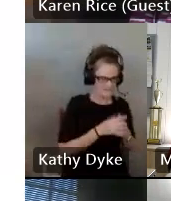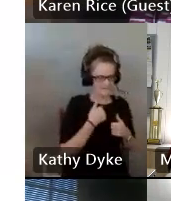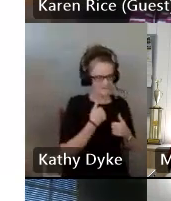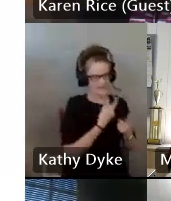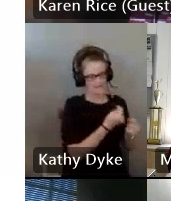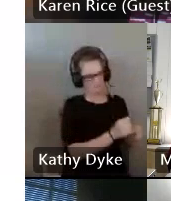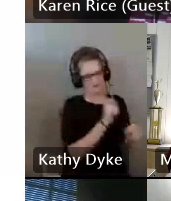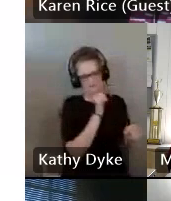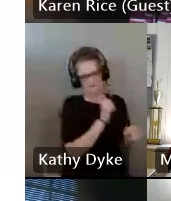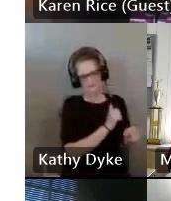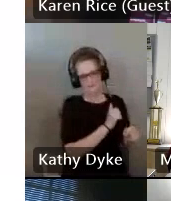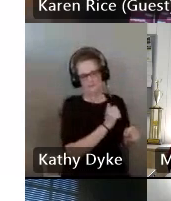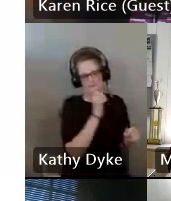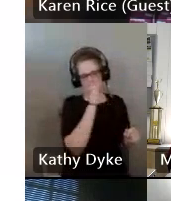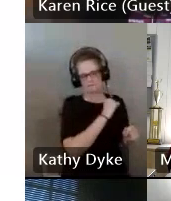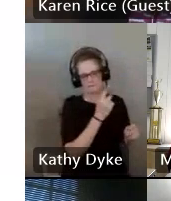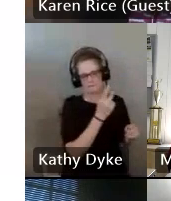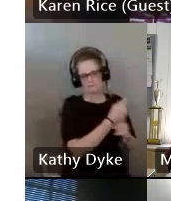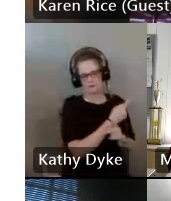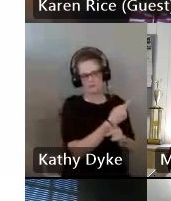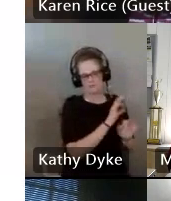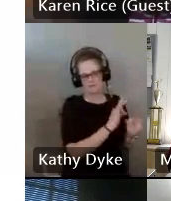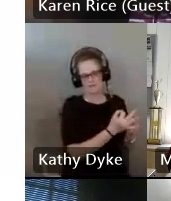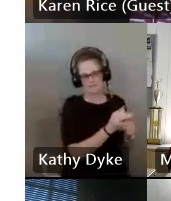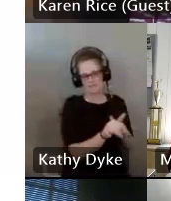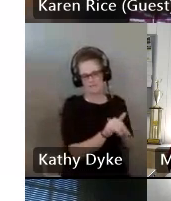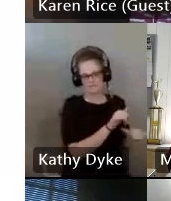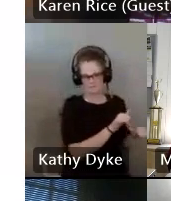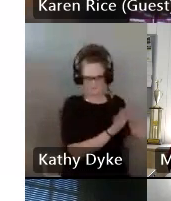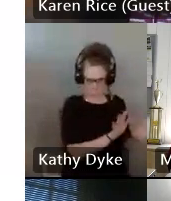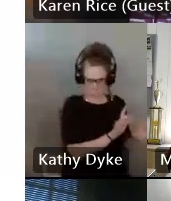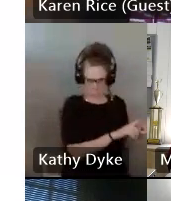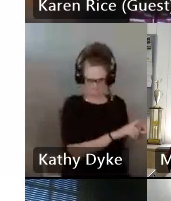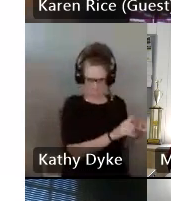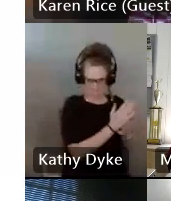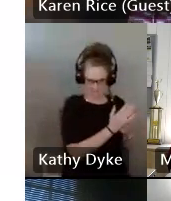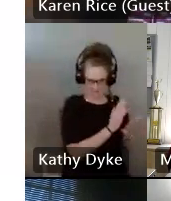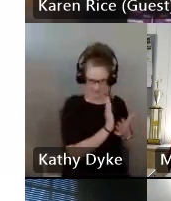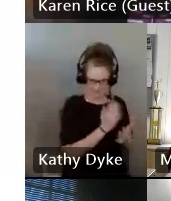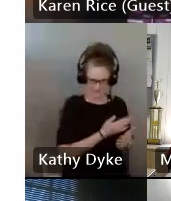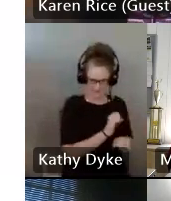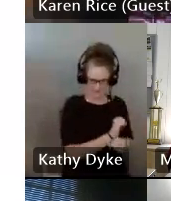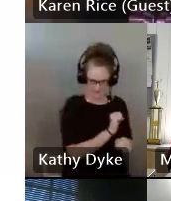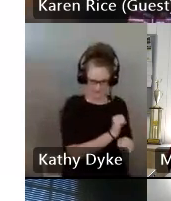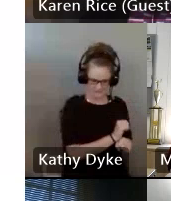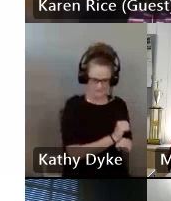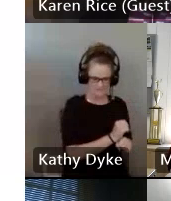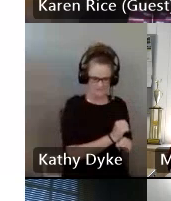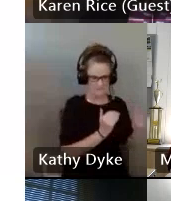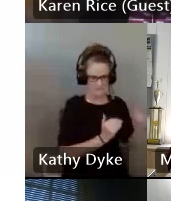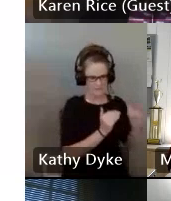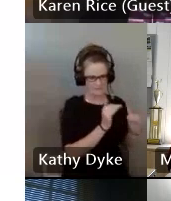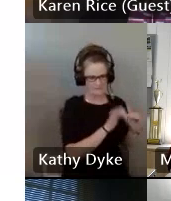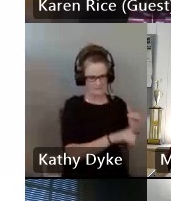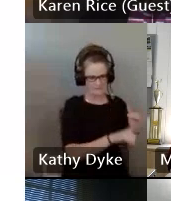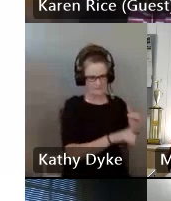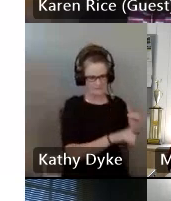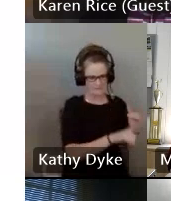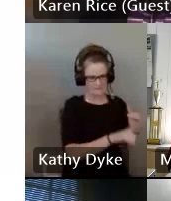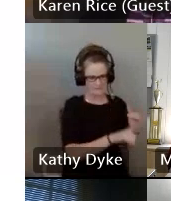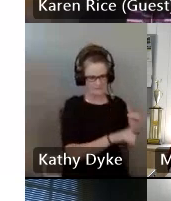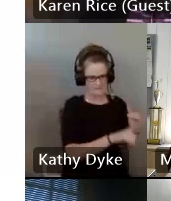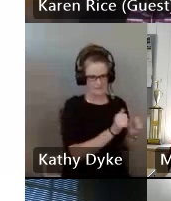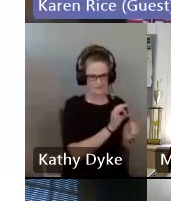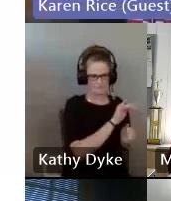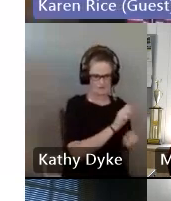not to assume the worst of families either, but it's part of our jobs to also balance that with the fraud, waste, and abuse.